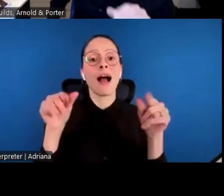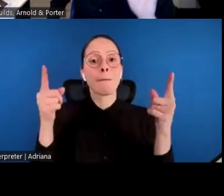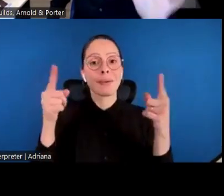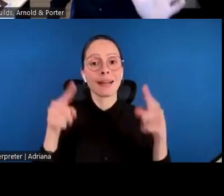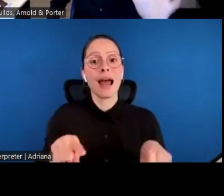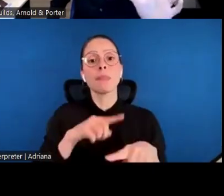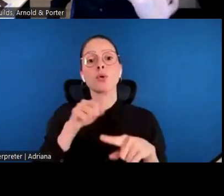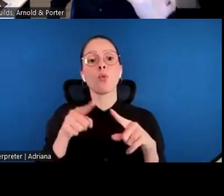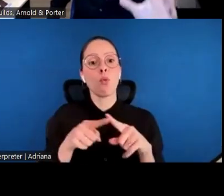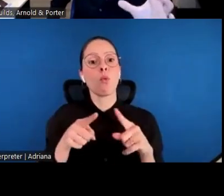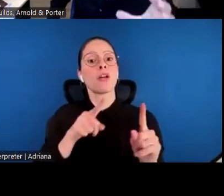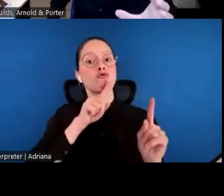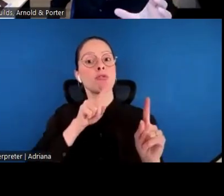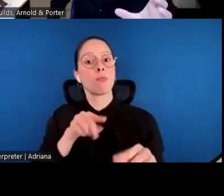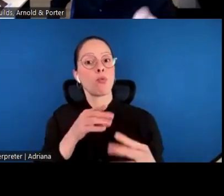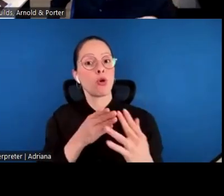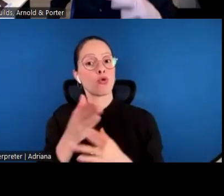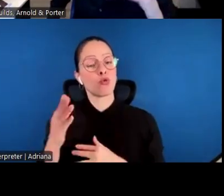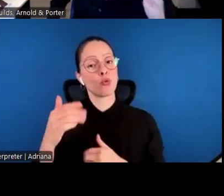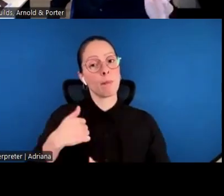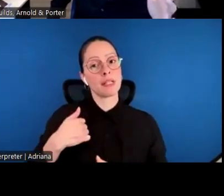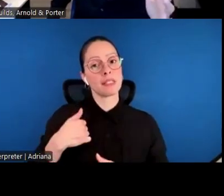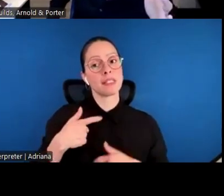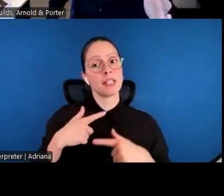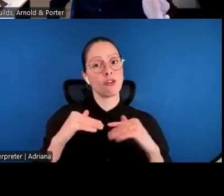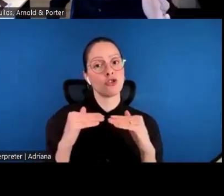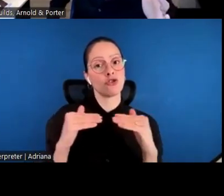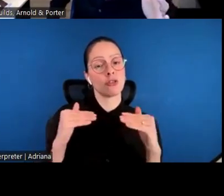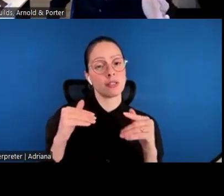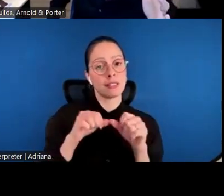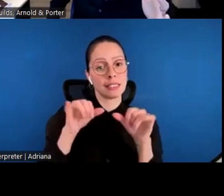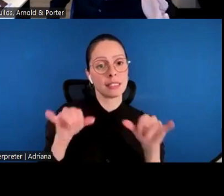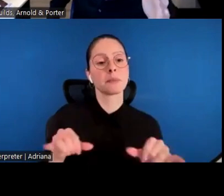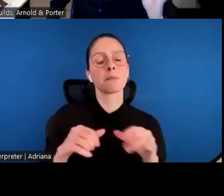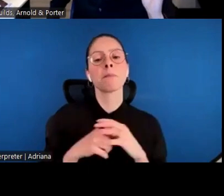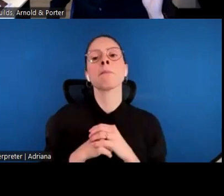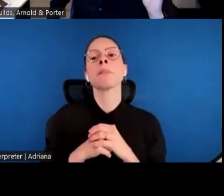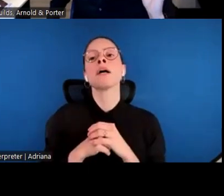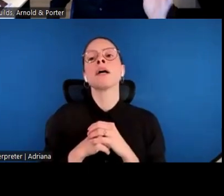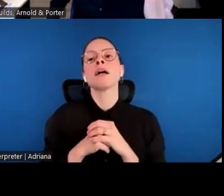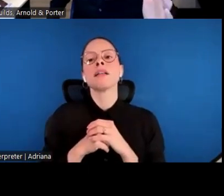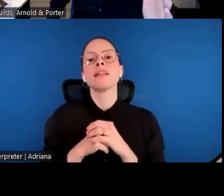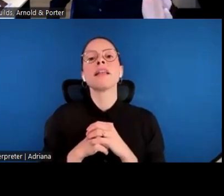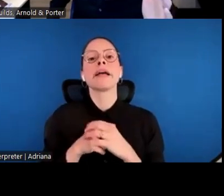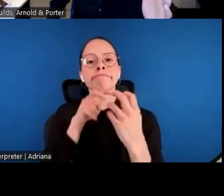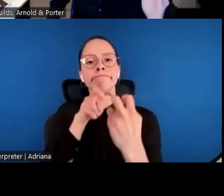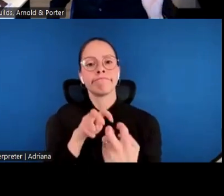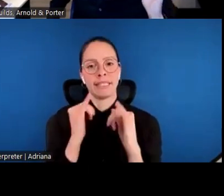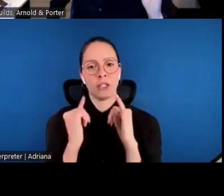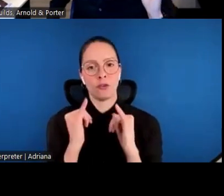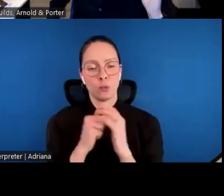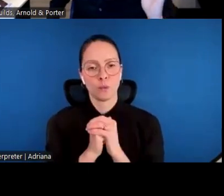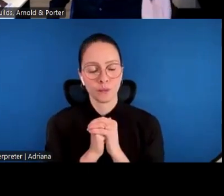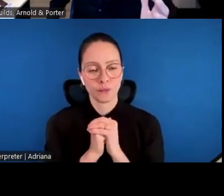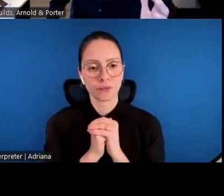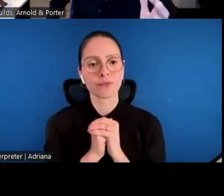to report through the military justice system is they sit down for an interview, all right? That interview